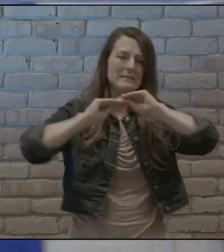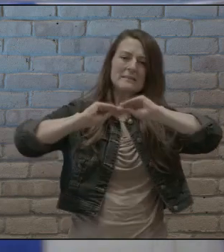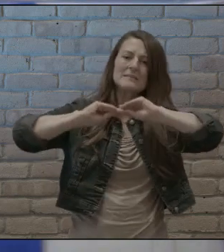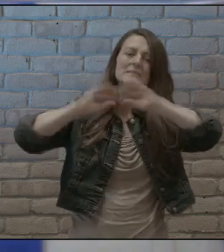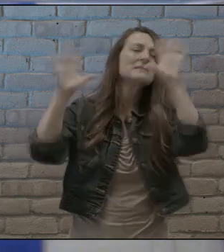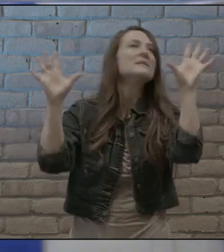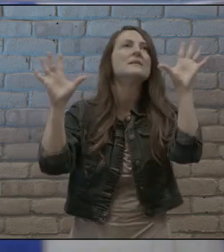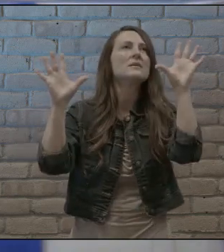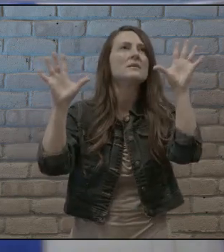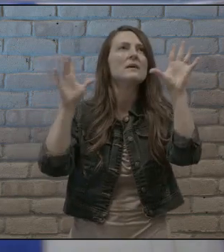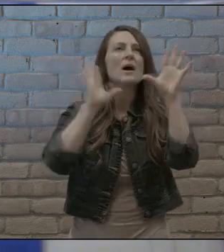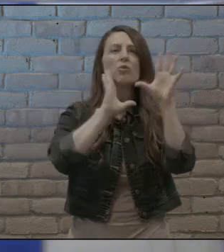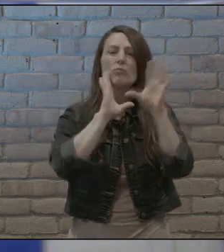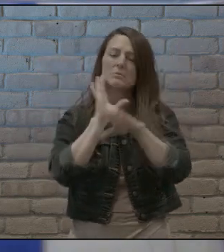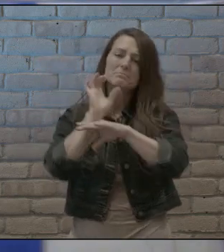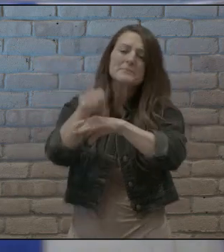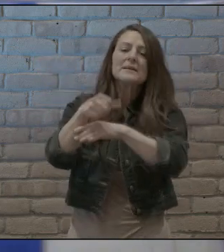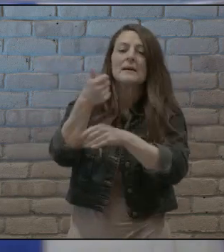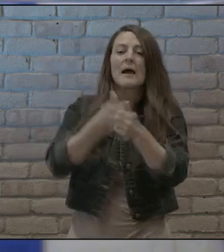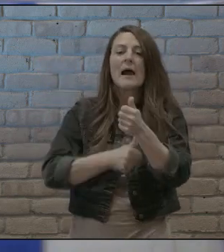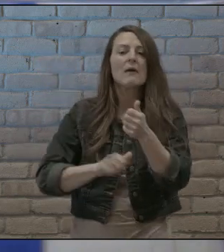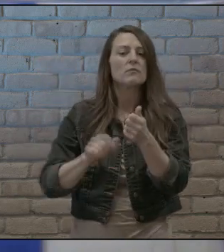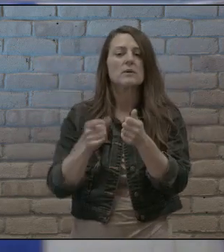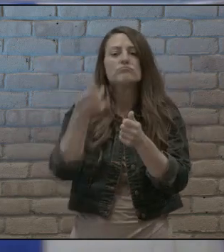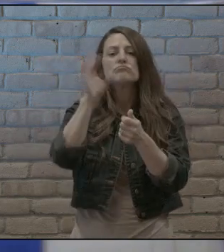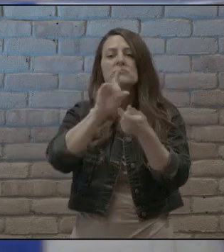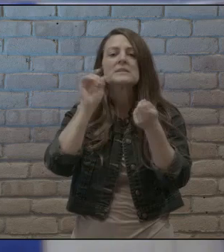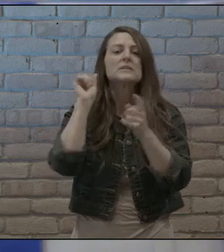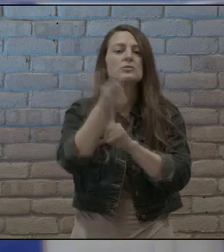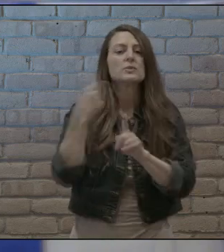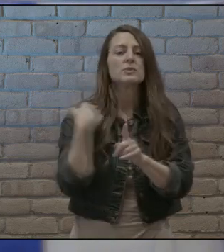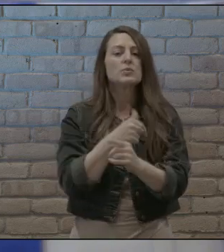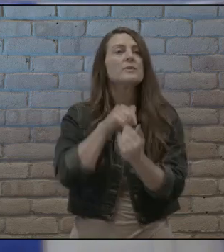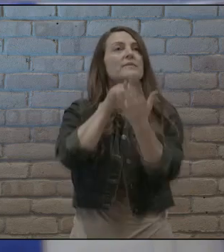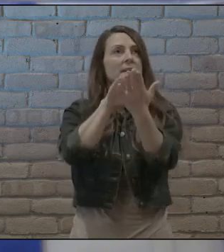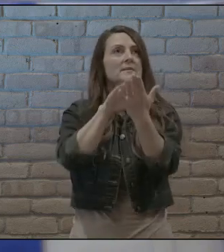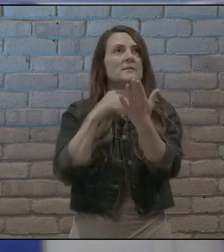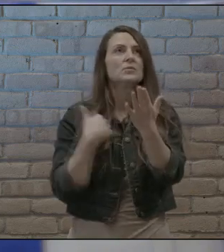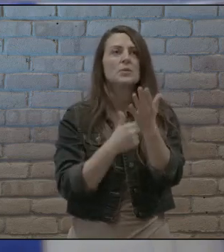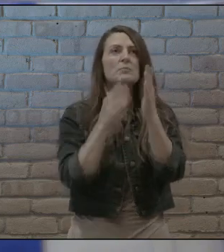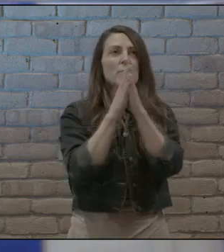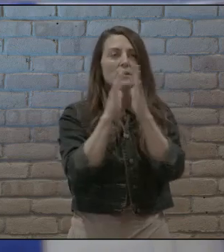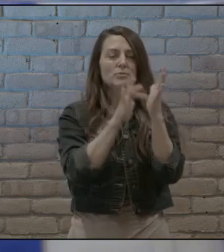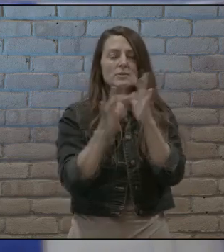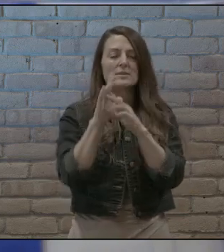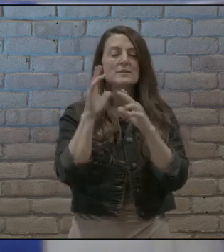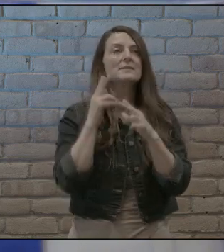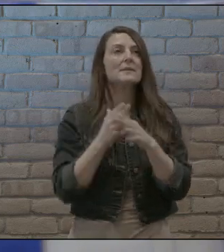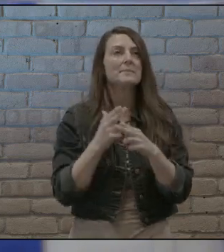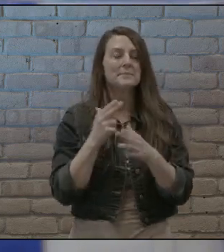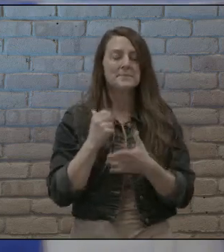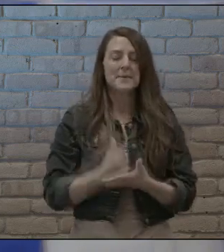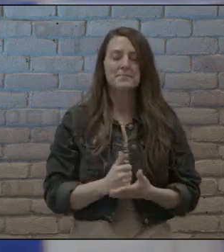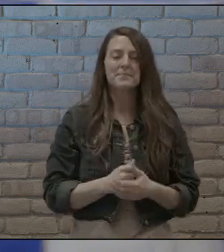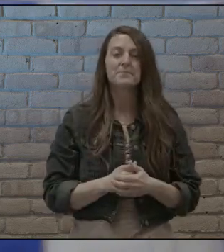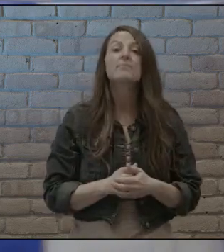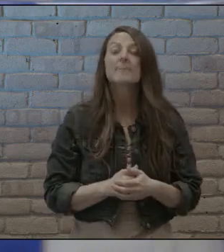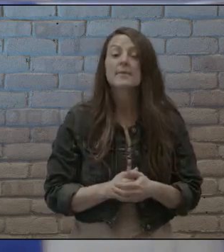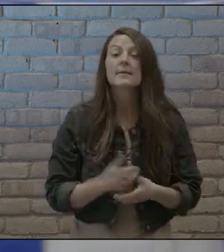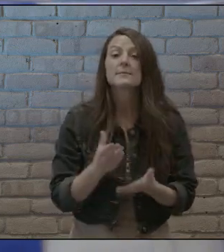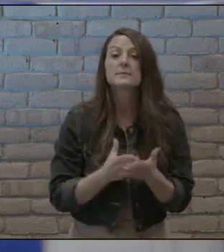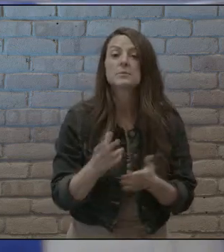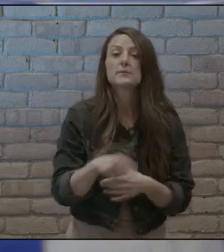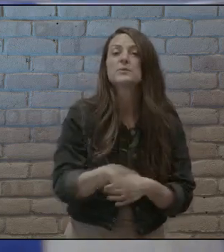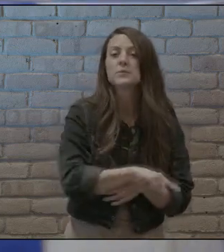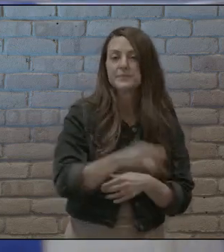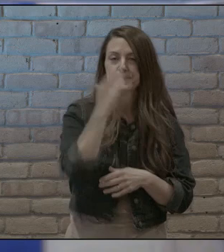crisis that we face. We pray this to your honor, Jesus. Amen. Well, some of you are